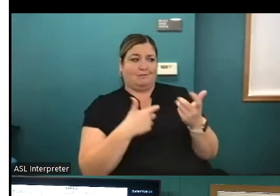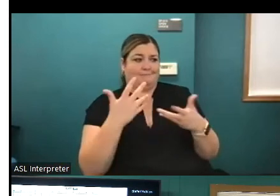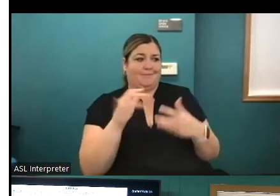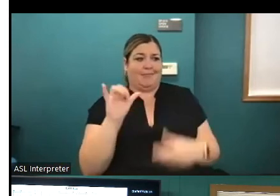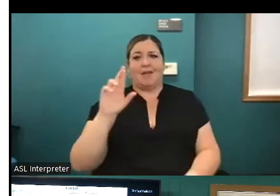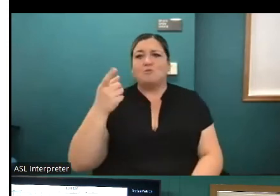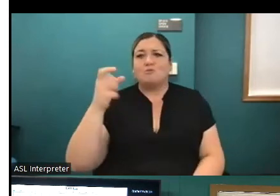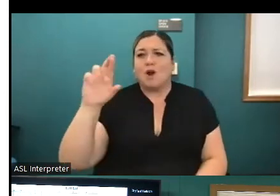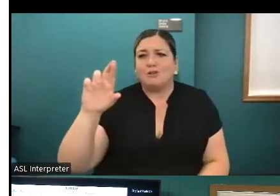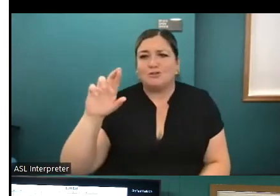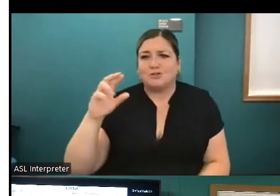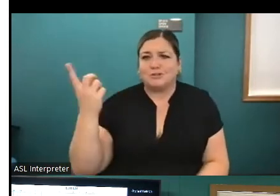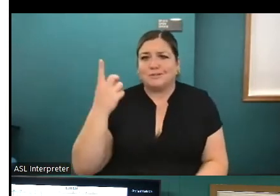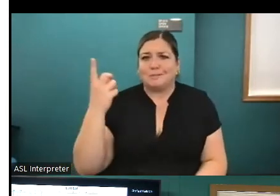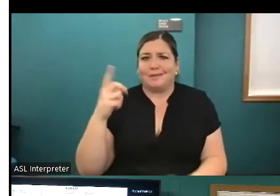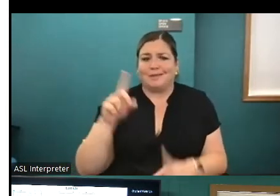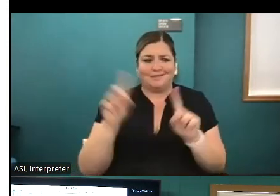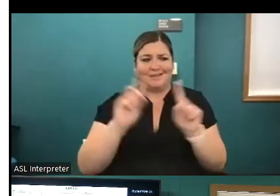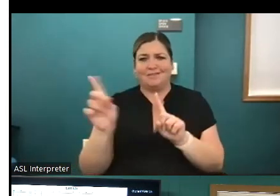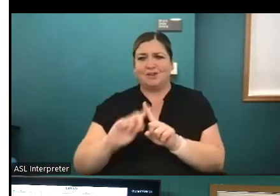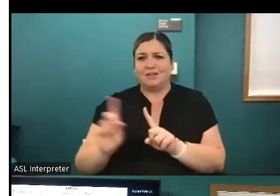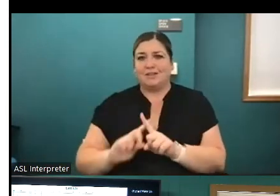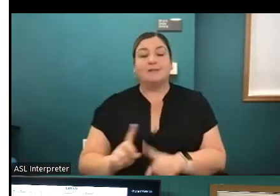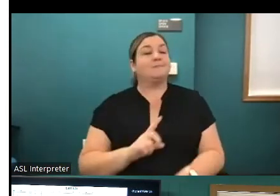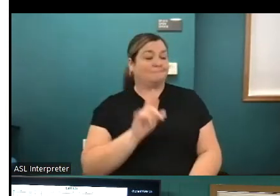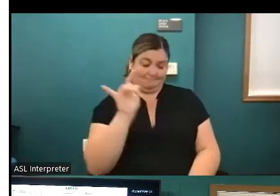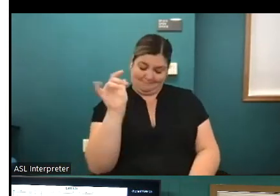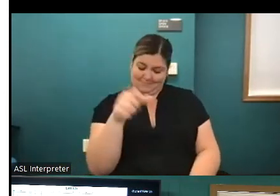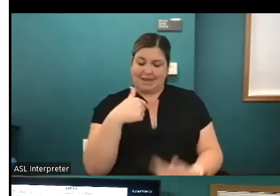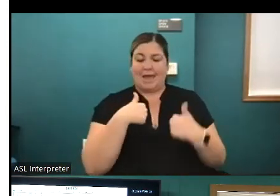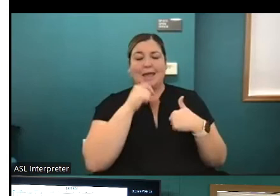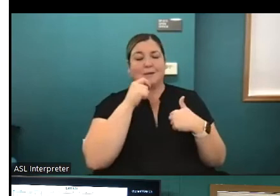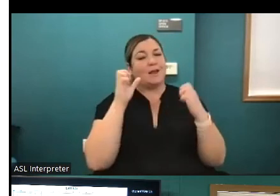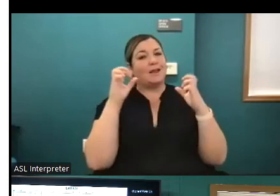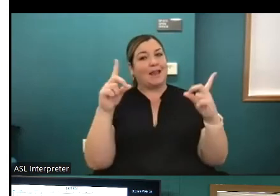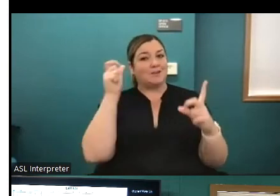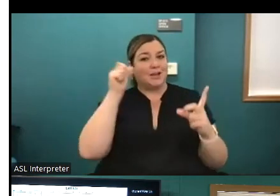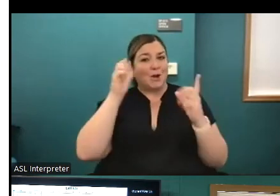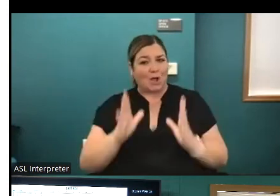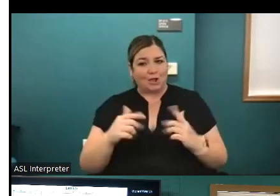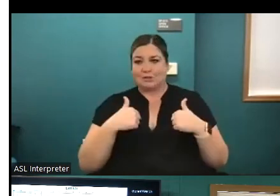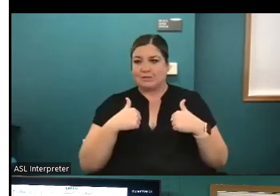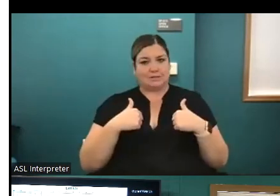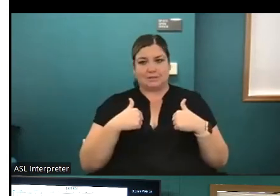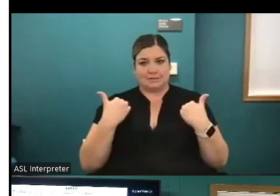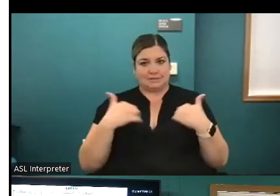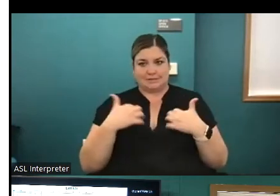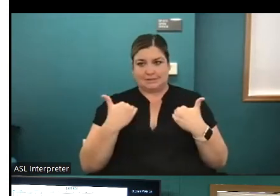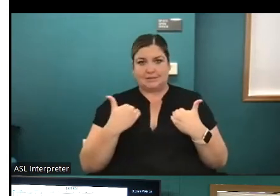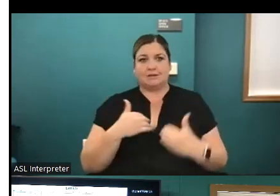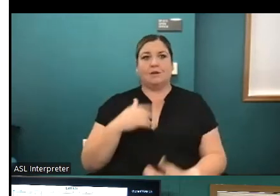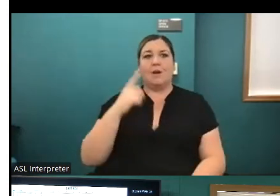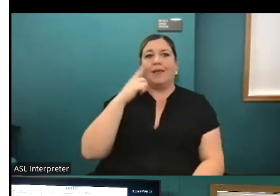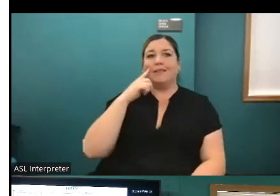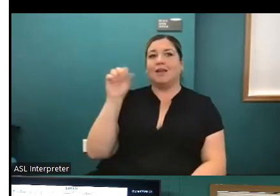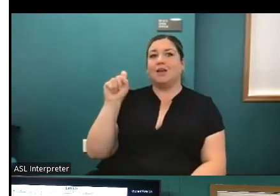the Roger phone app. Yes, yes. So I am not an educational audiologist. That is my biggest like. Well, I think the difference is that a streamer's